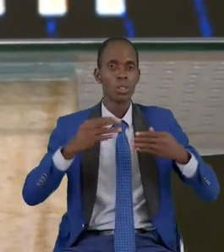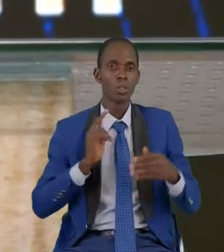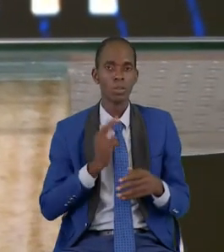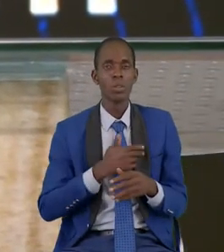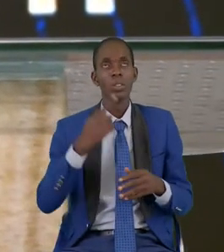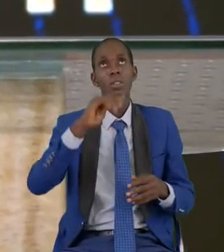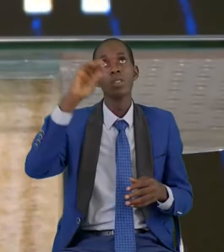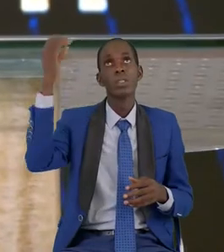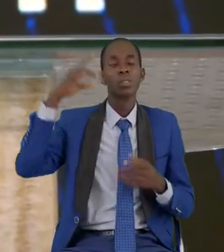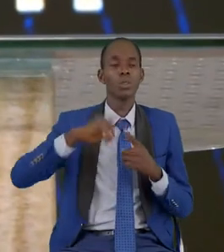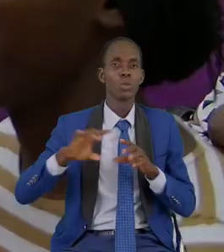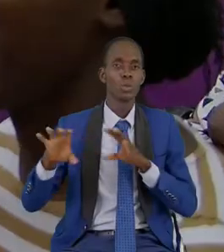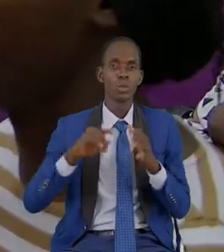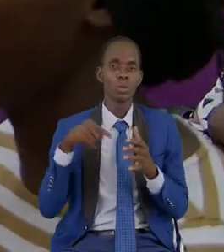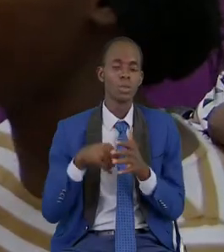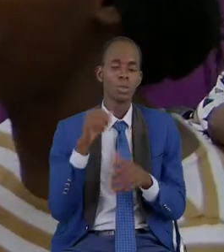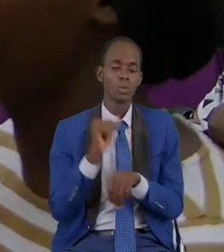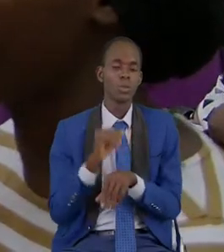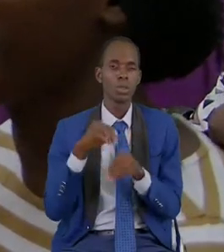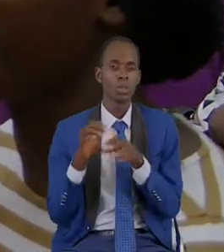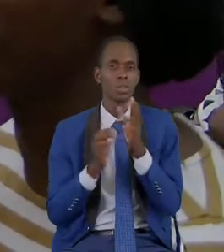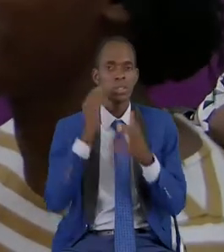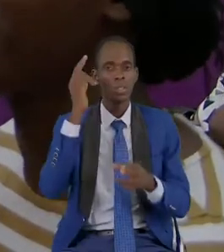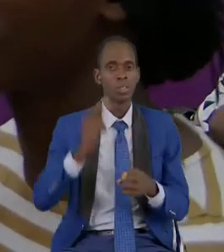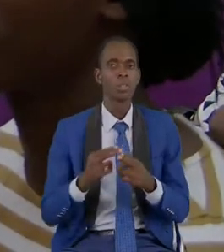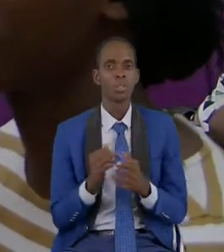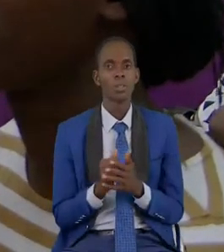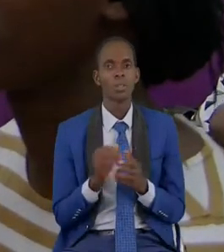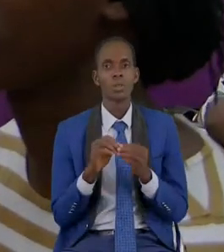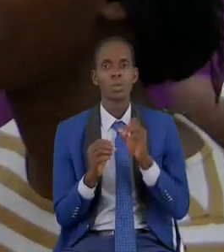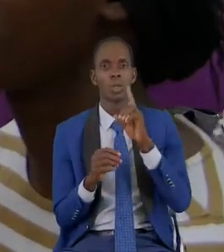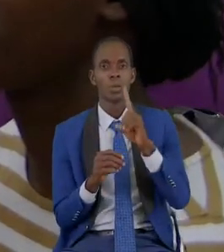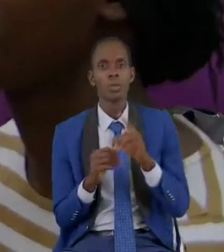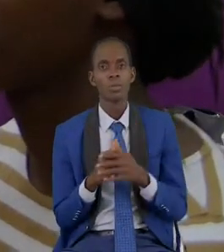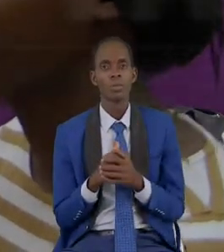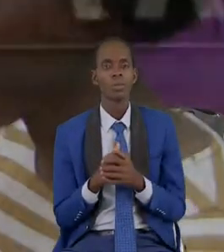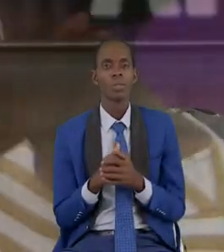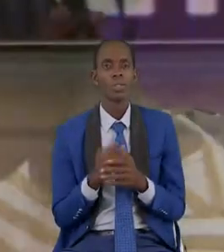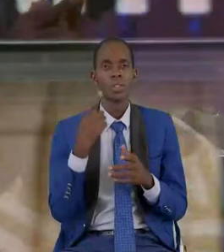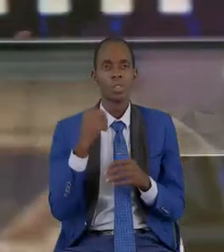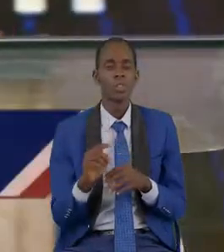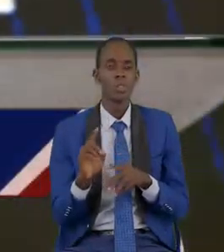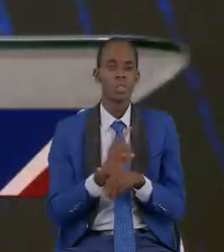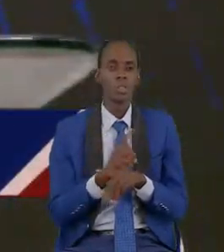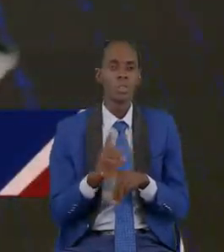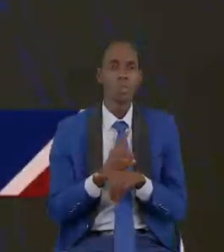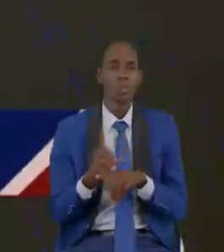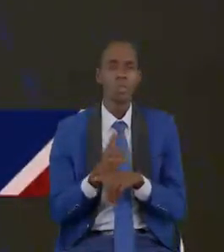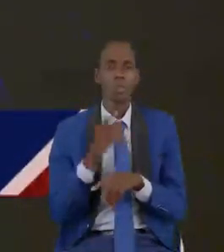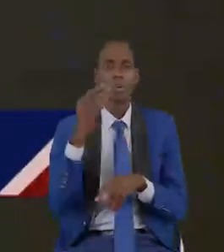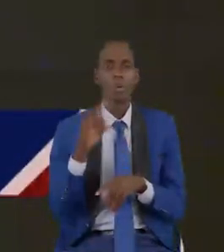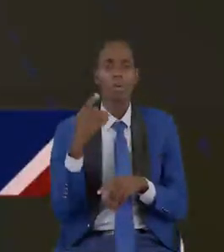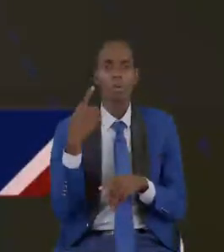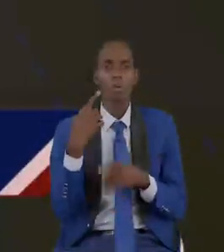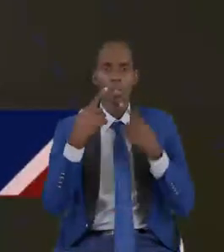the duty in Jesus' name. Number one, the duty of declaring the gospel of Christ.